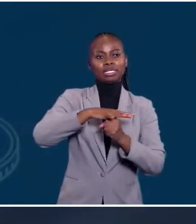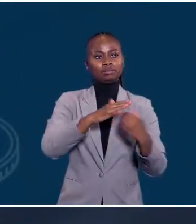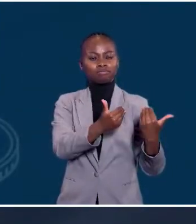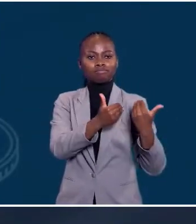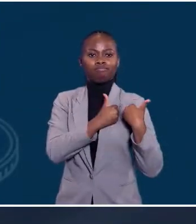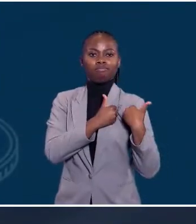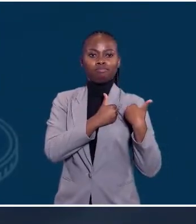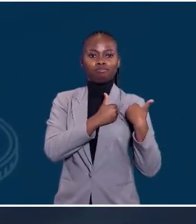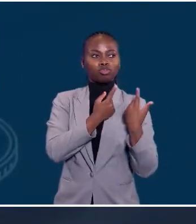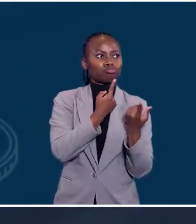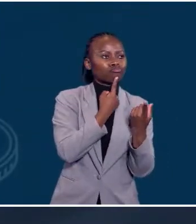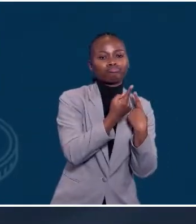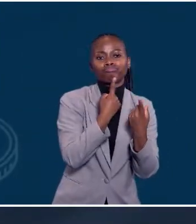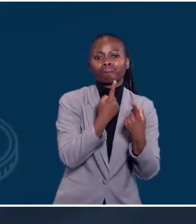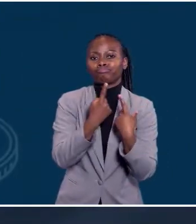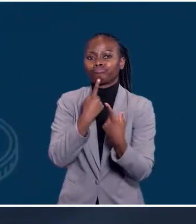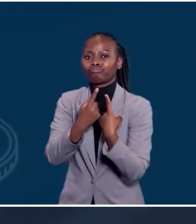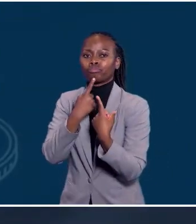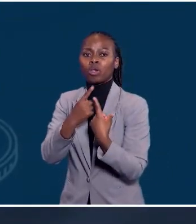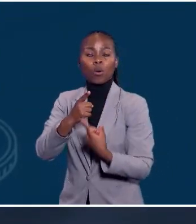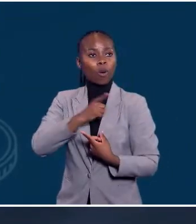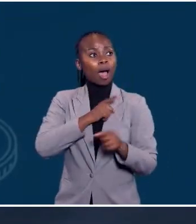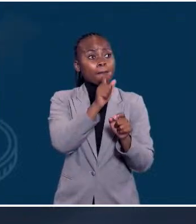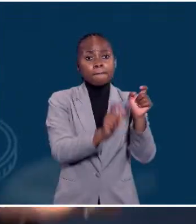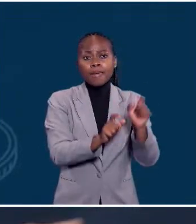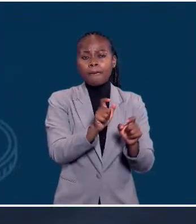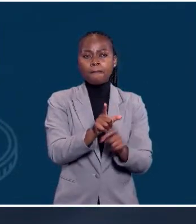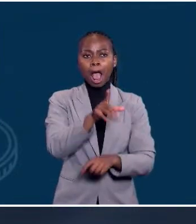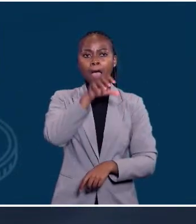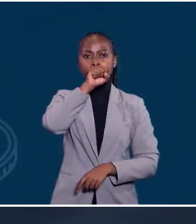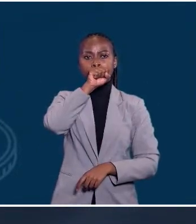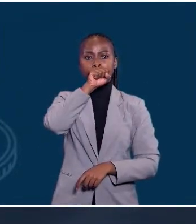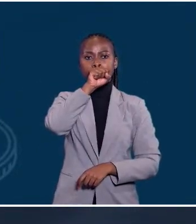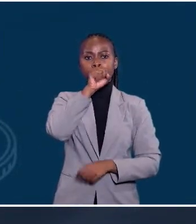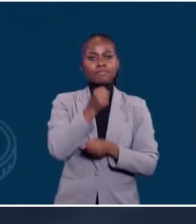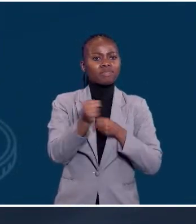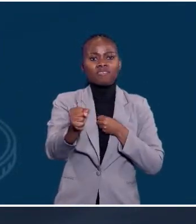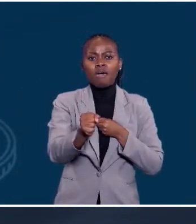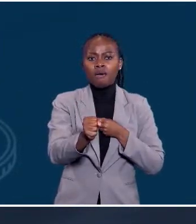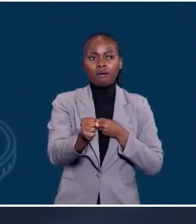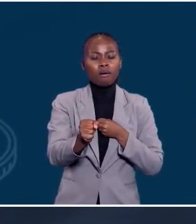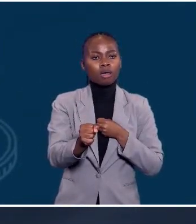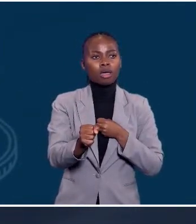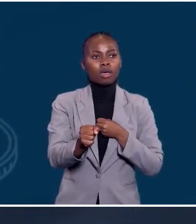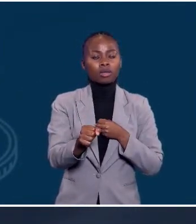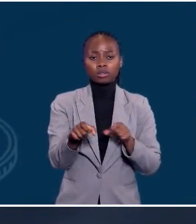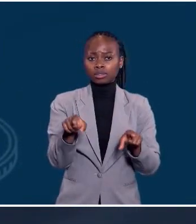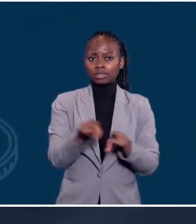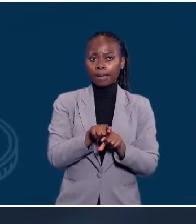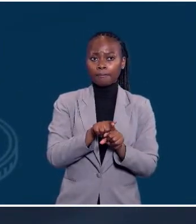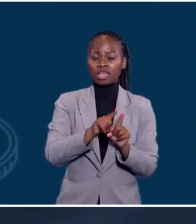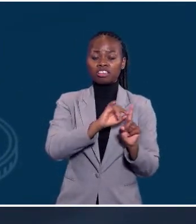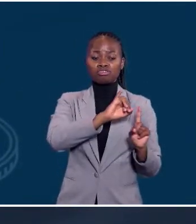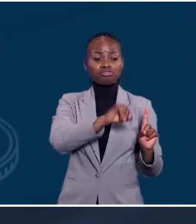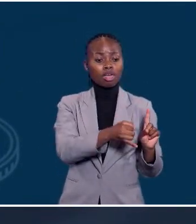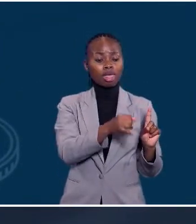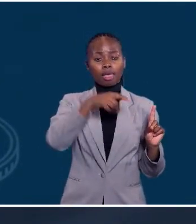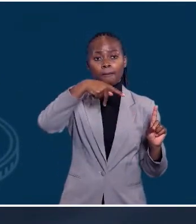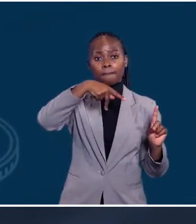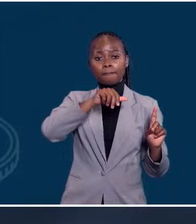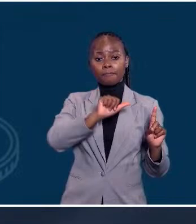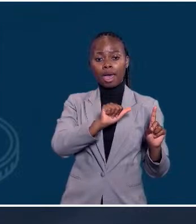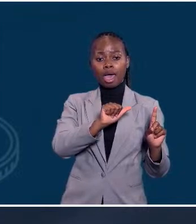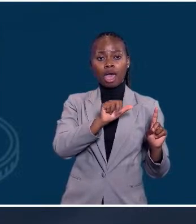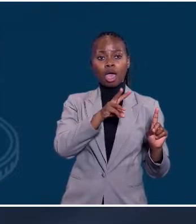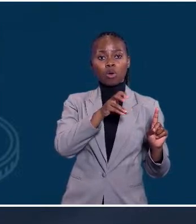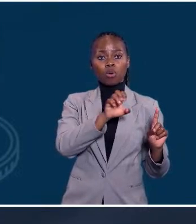to be in, because you will not hear Jay Powell talk about how